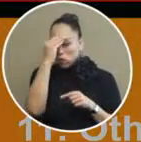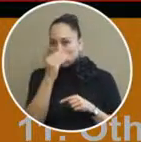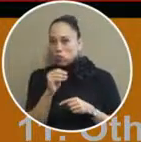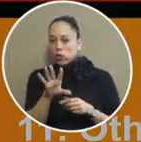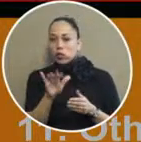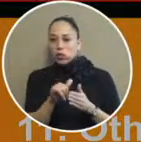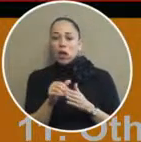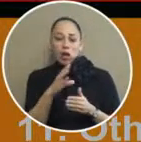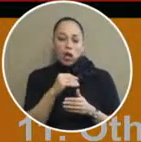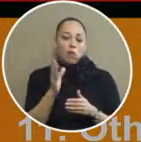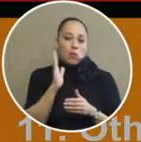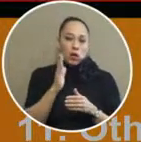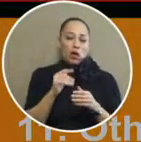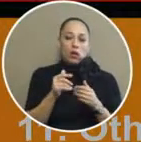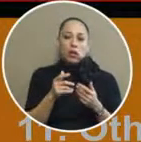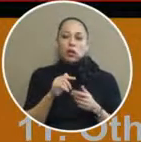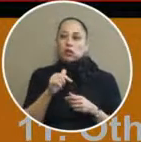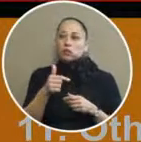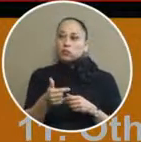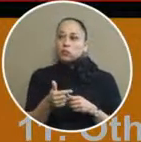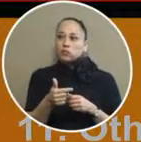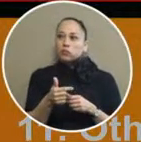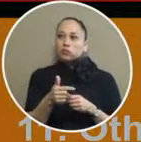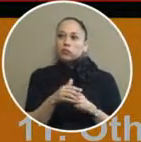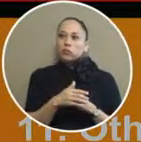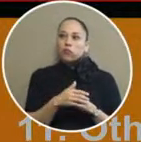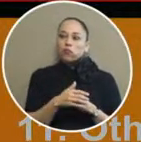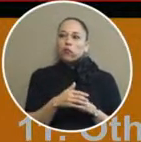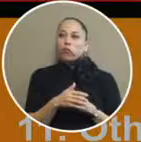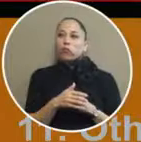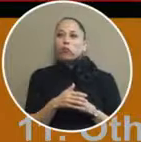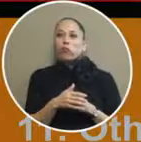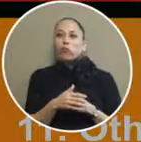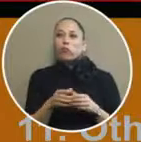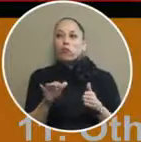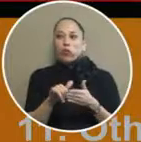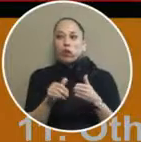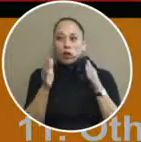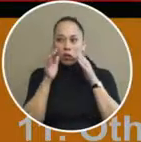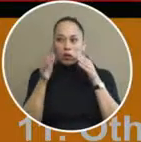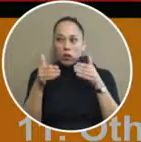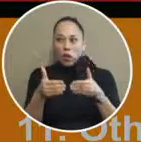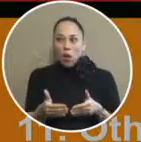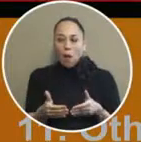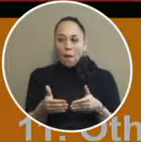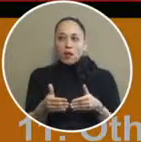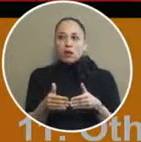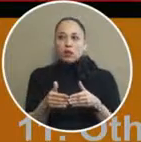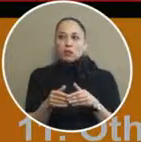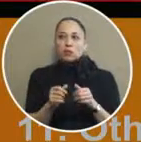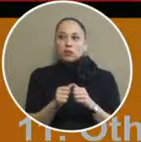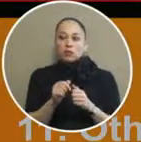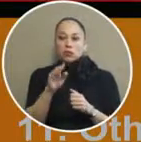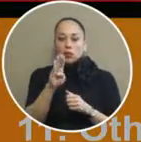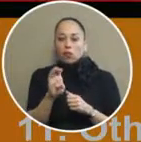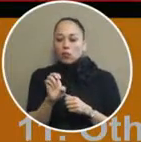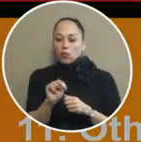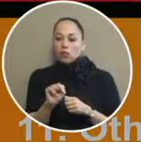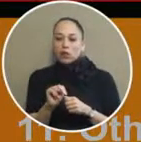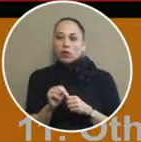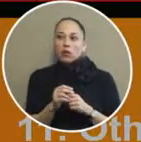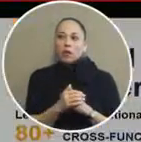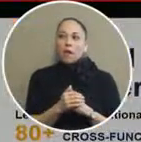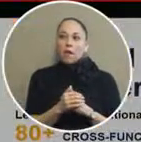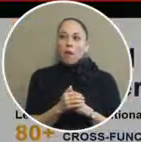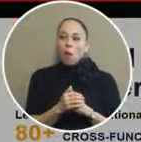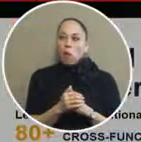then I'll go ahead and hand it over to Ben 5, which will also ensure that we touch on focus on fitness, which is a key element of what we want to cover today. Next